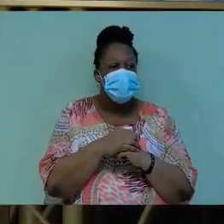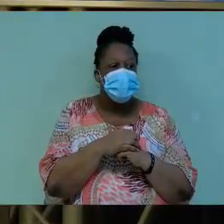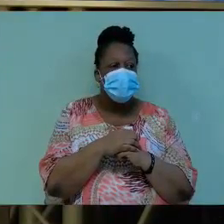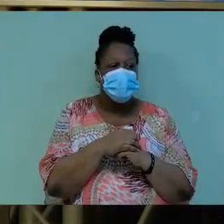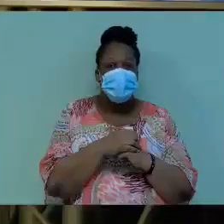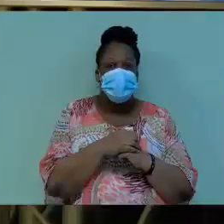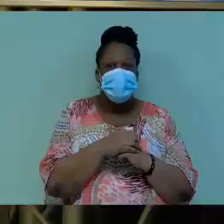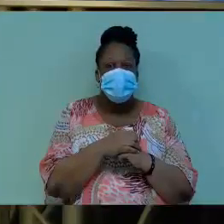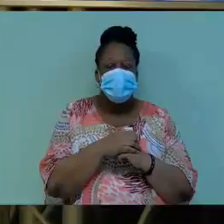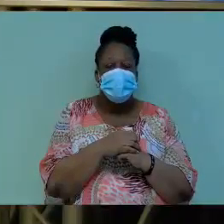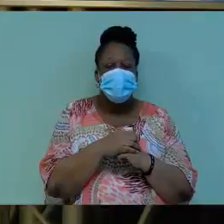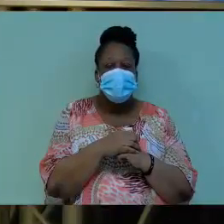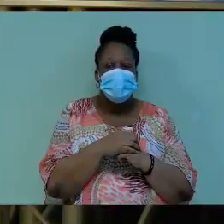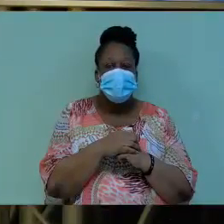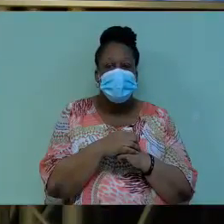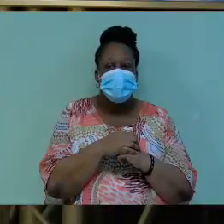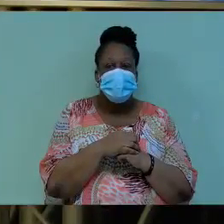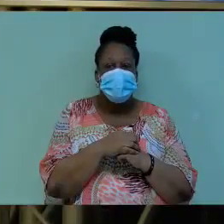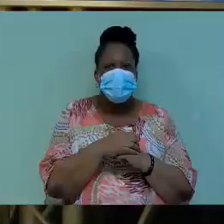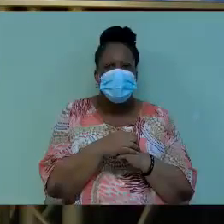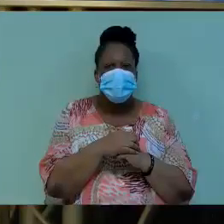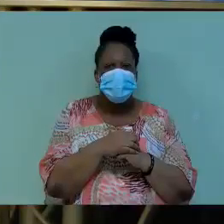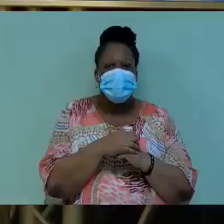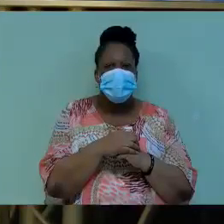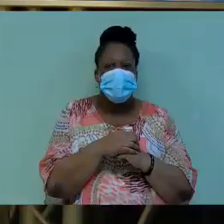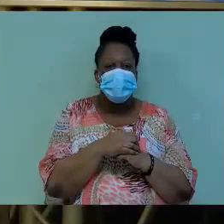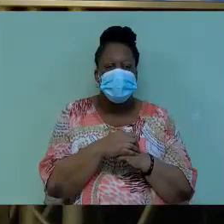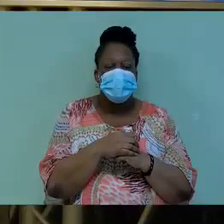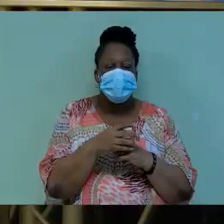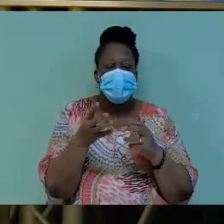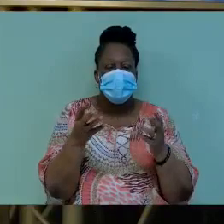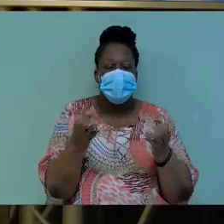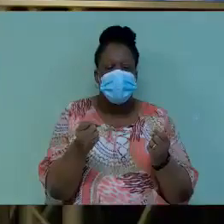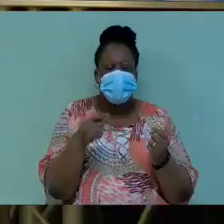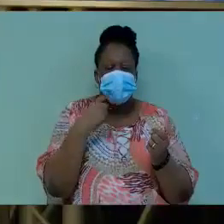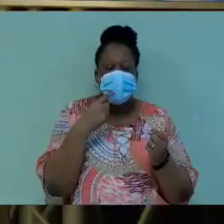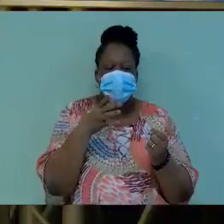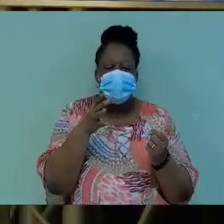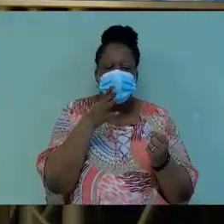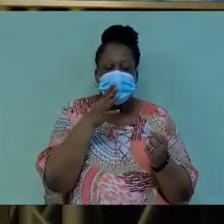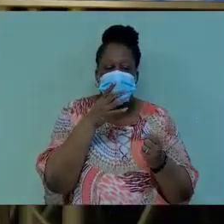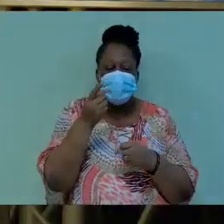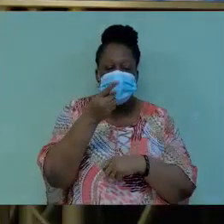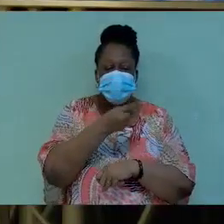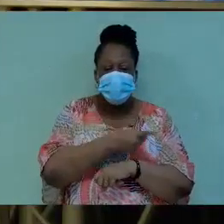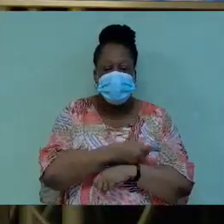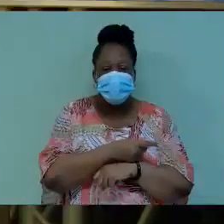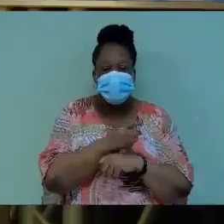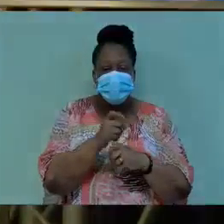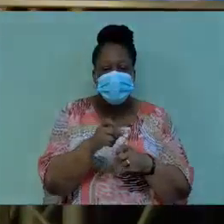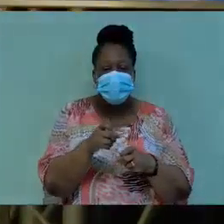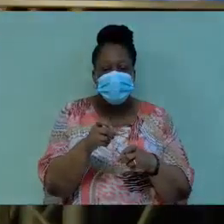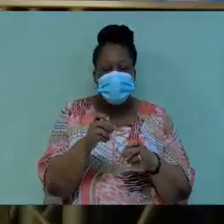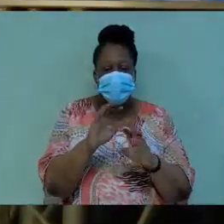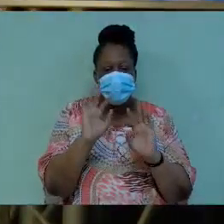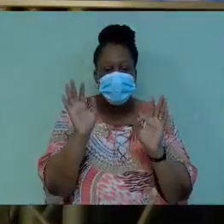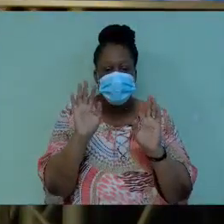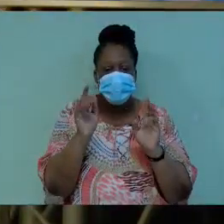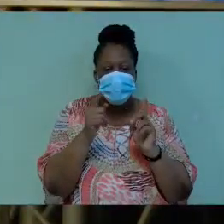today. So belated Mother's Day greeting to all of you who tuned in and all the mothers around the